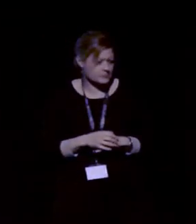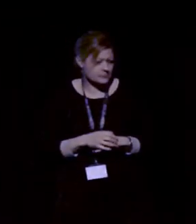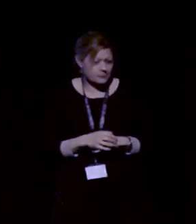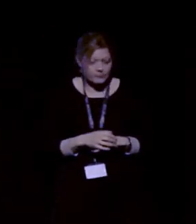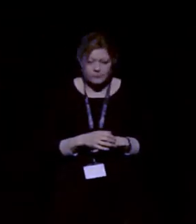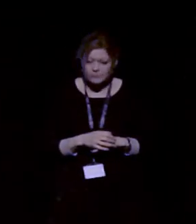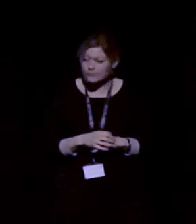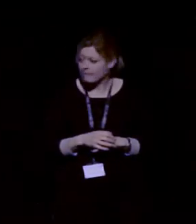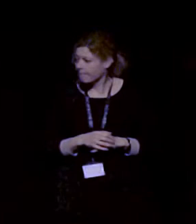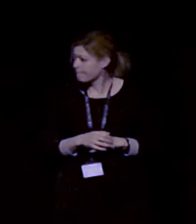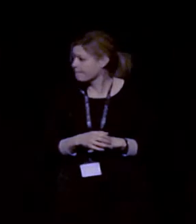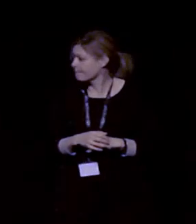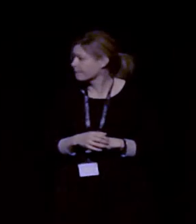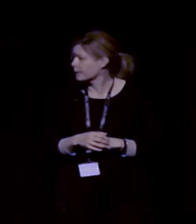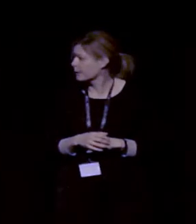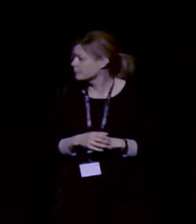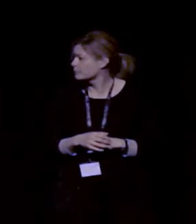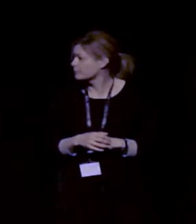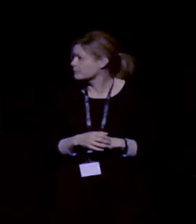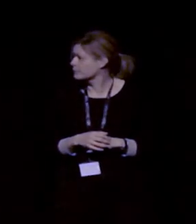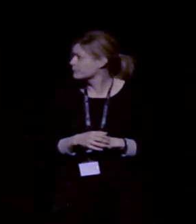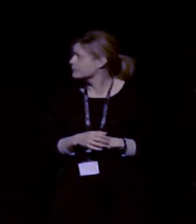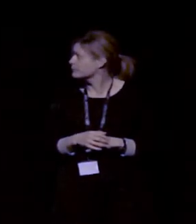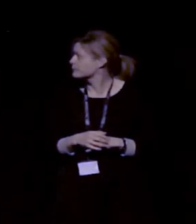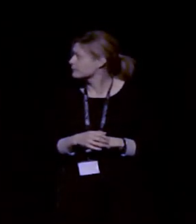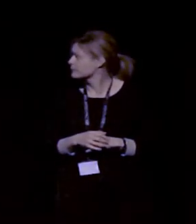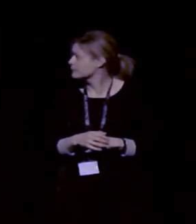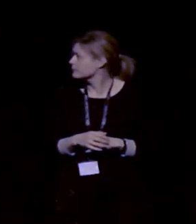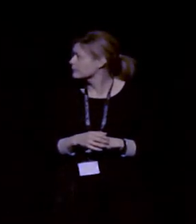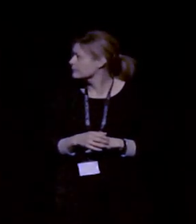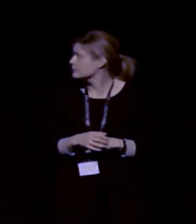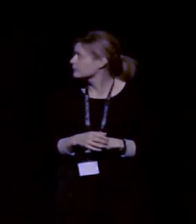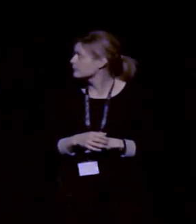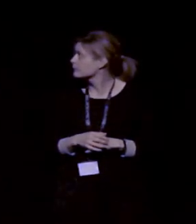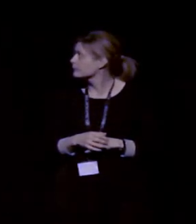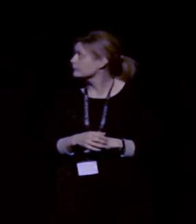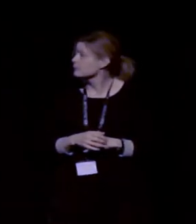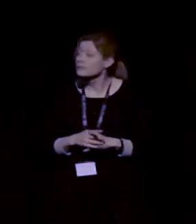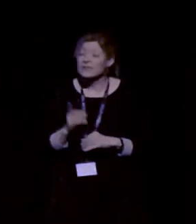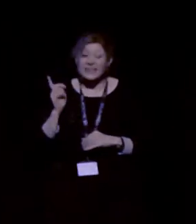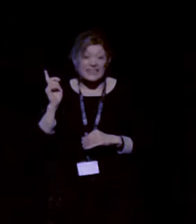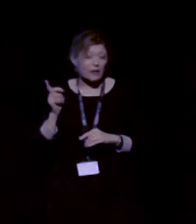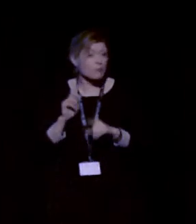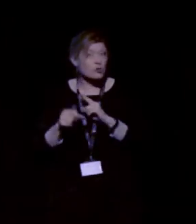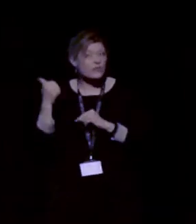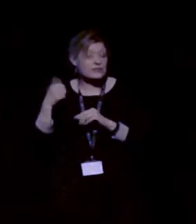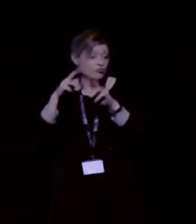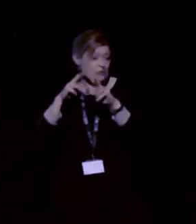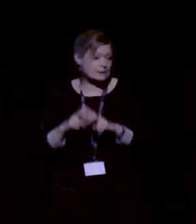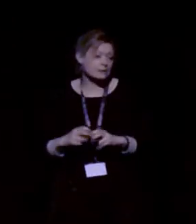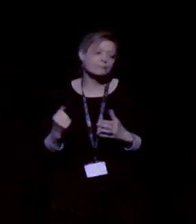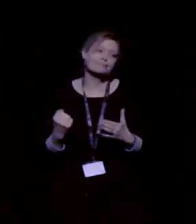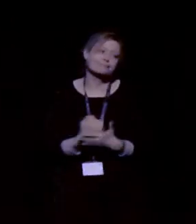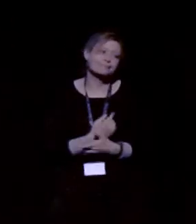Now, one drawback with most of these studies is that they haven't been done in a properly controlled